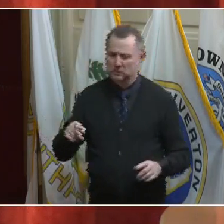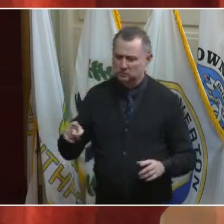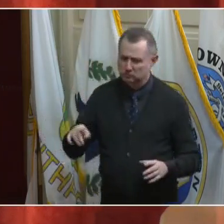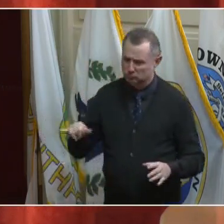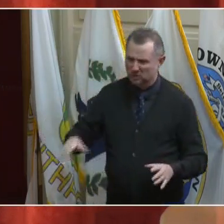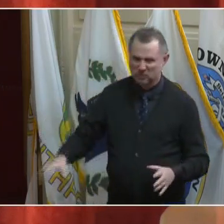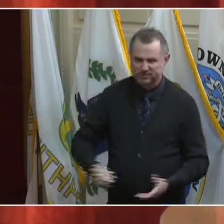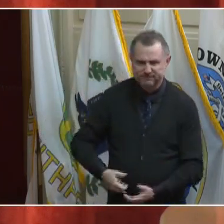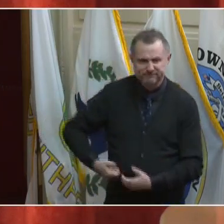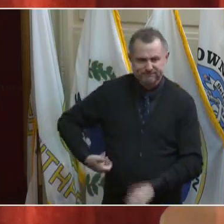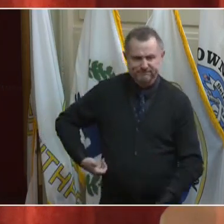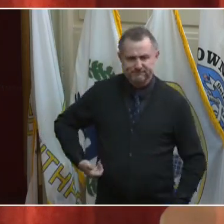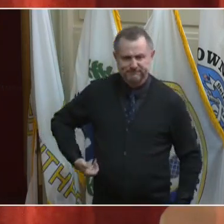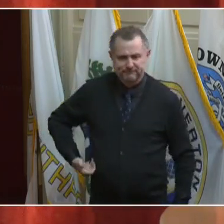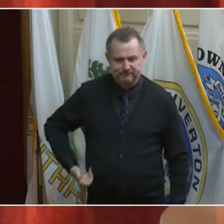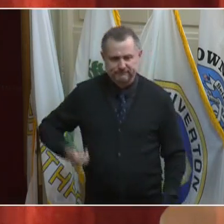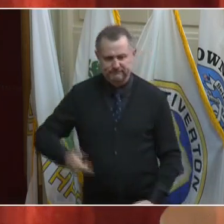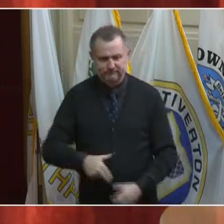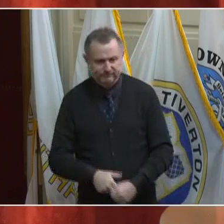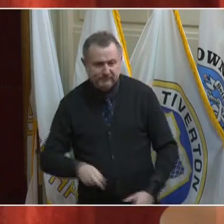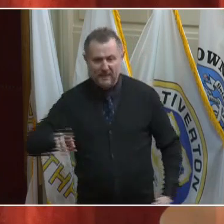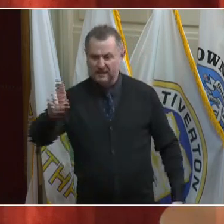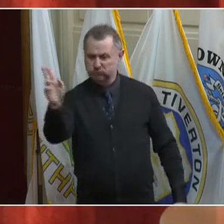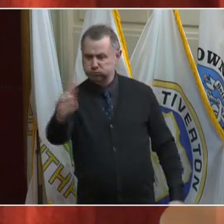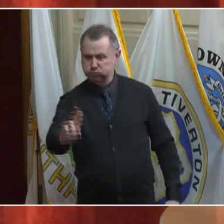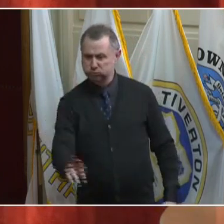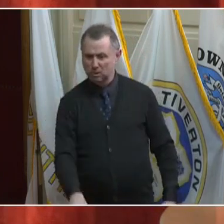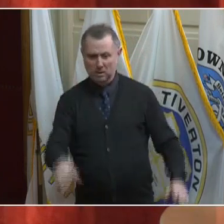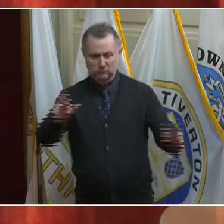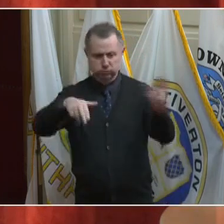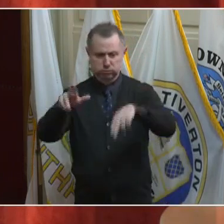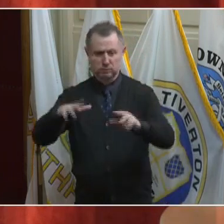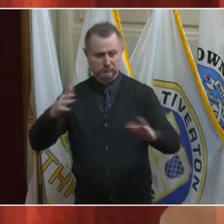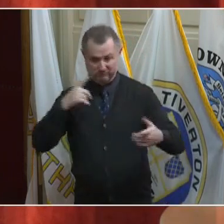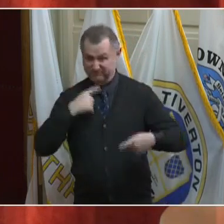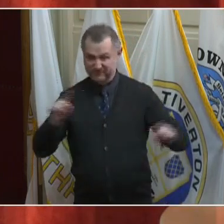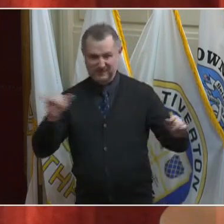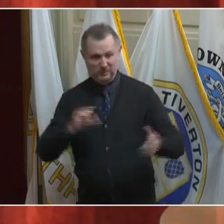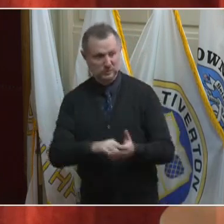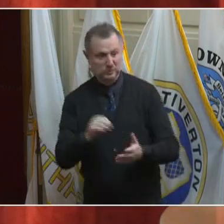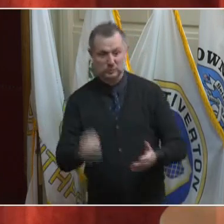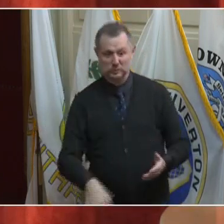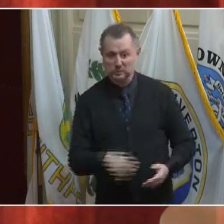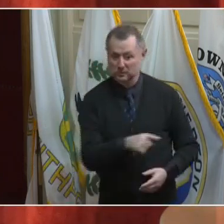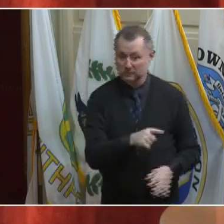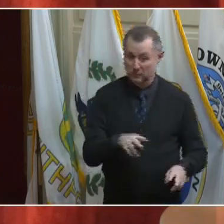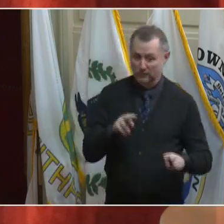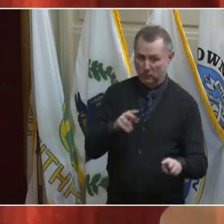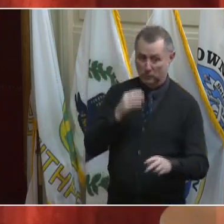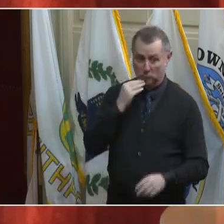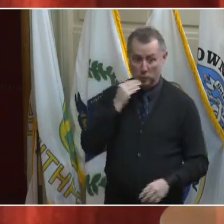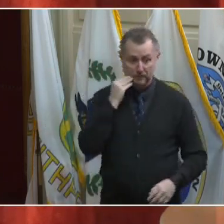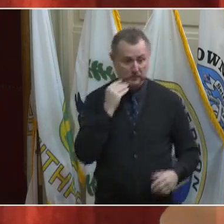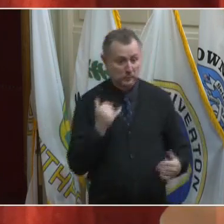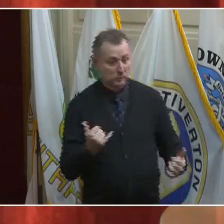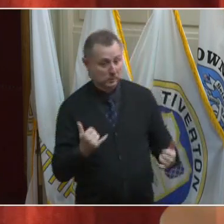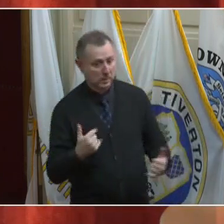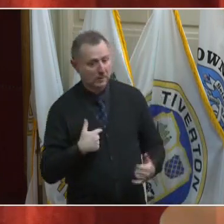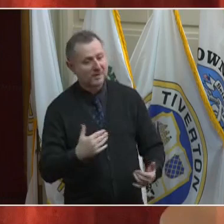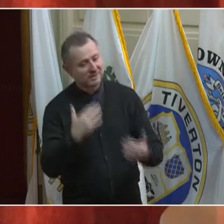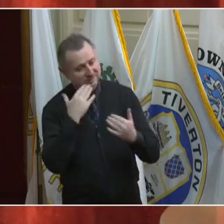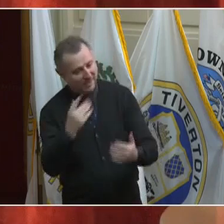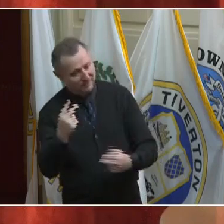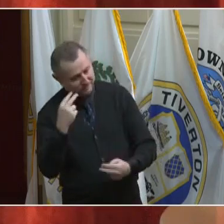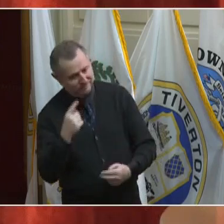deliver results for Providence students. Javier, I know you're watching tonight at home, and thank you for stepping up.